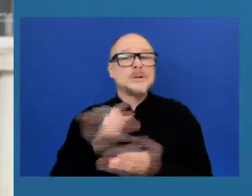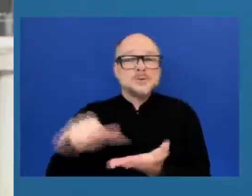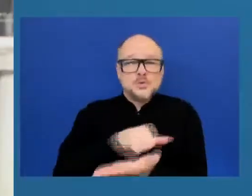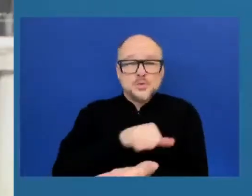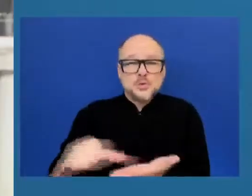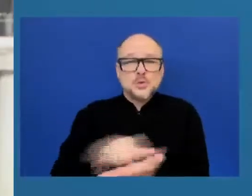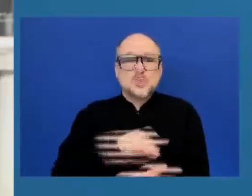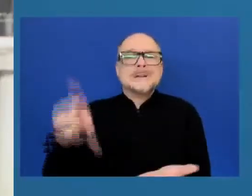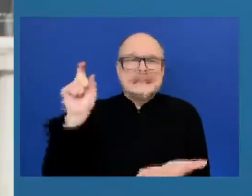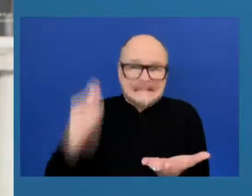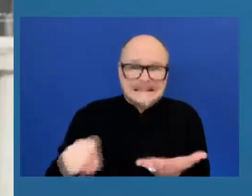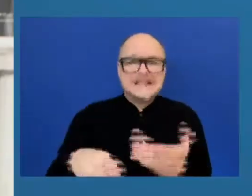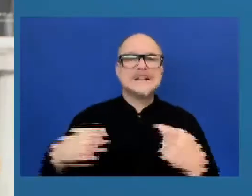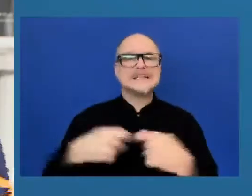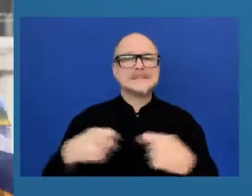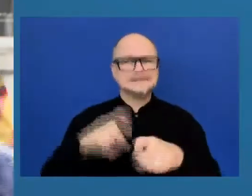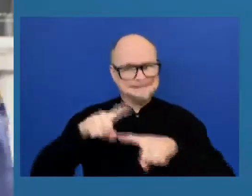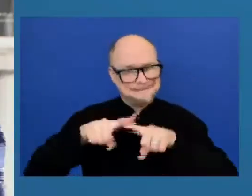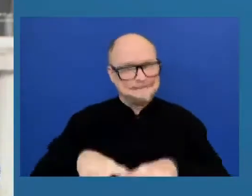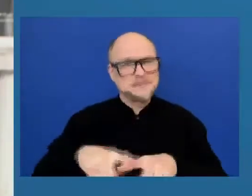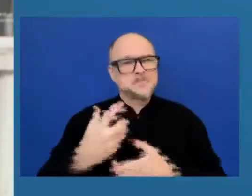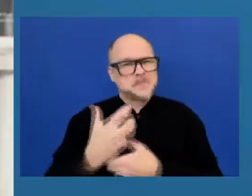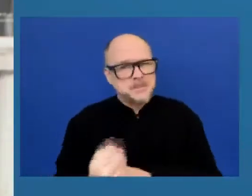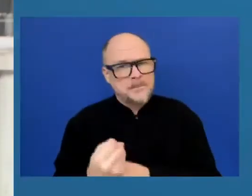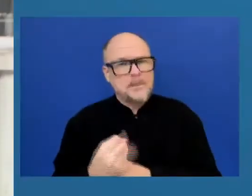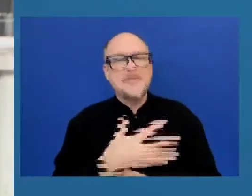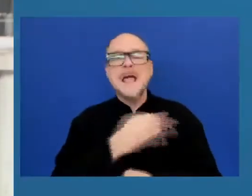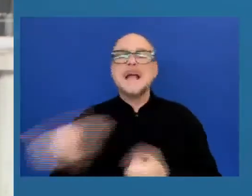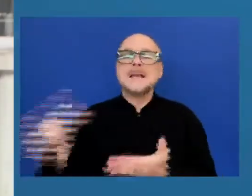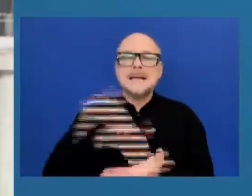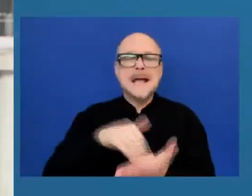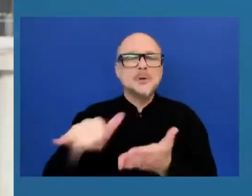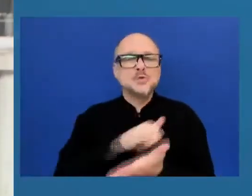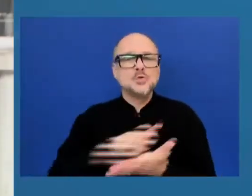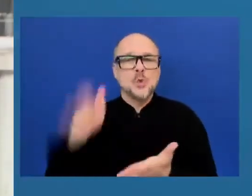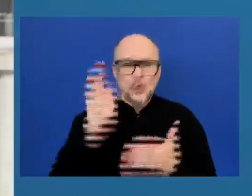as always, New York will lead the way. Thank you very much.